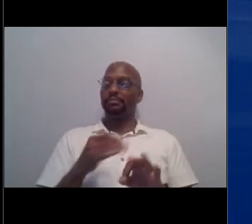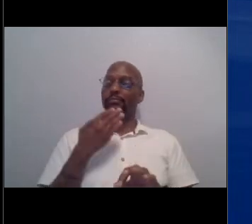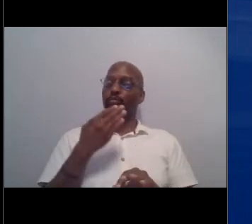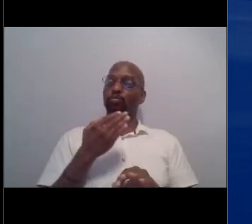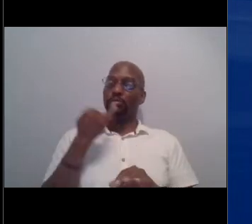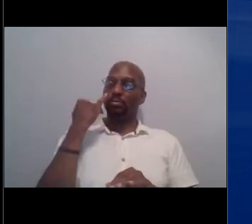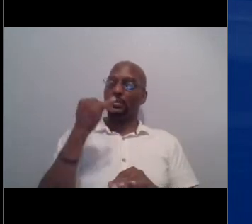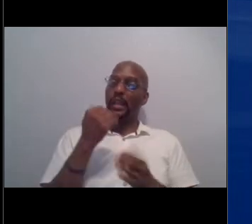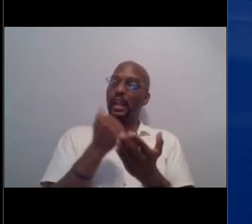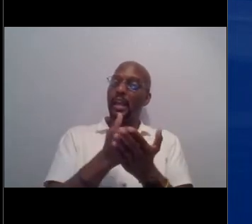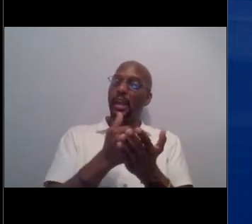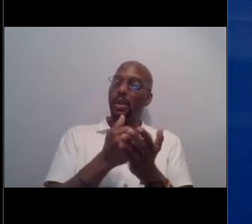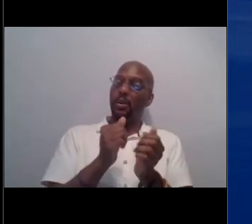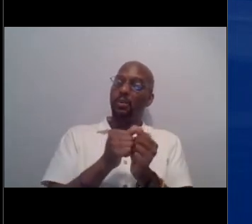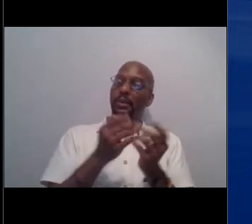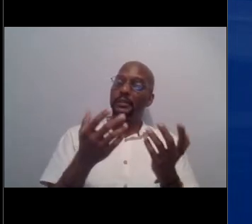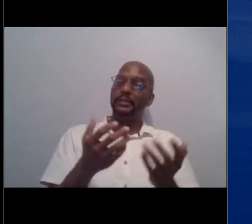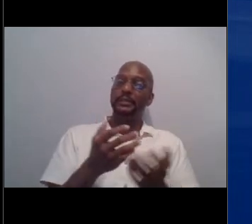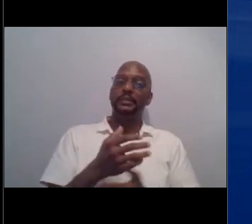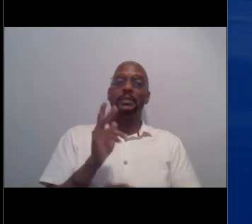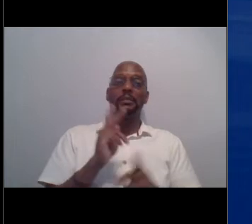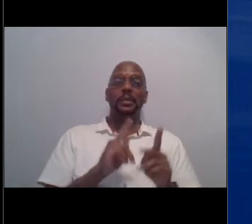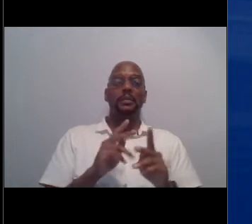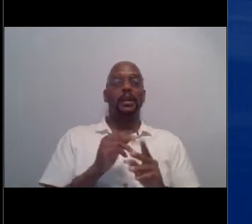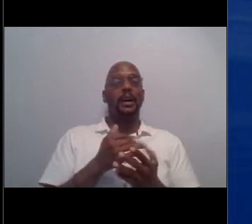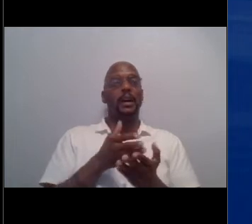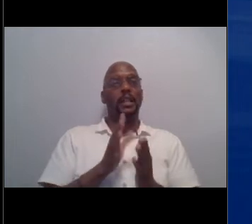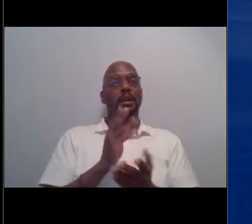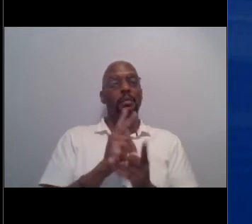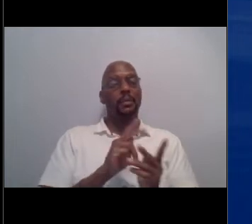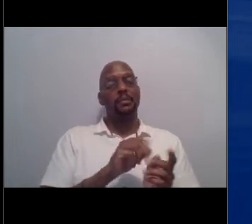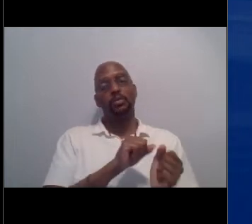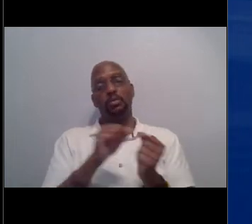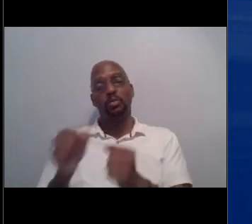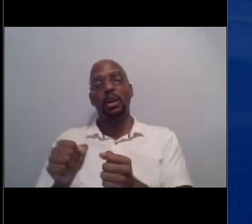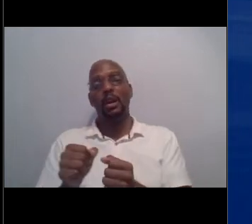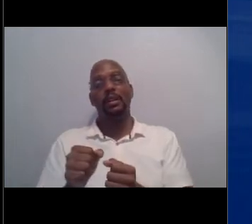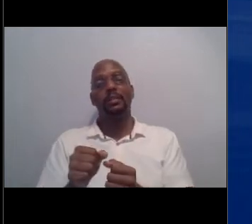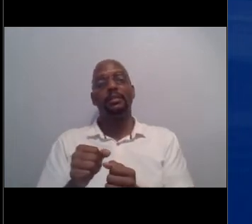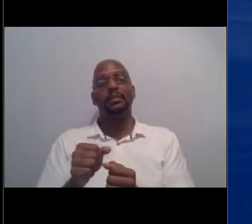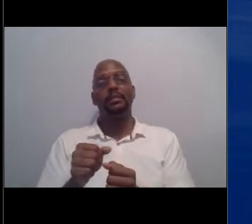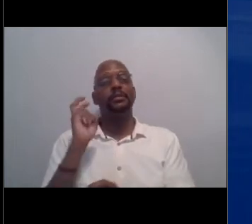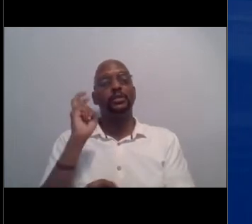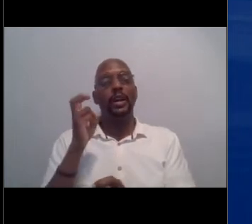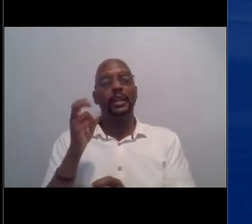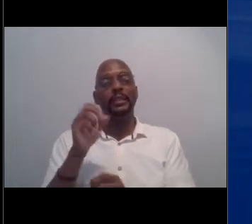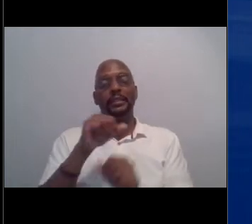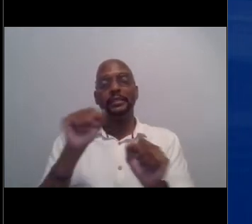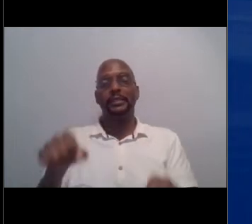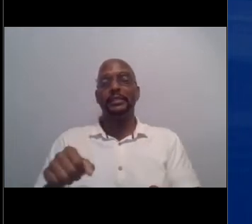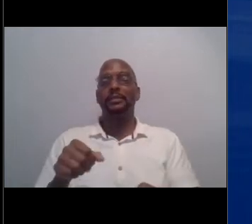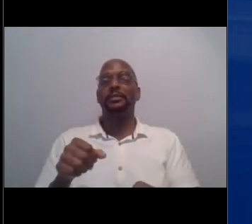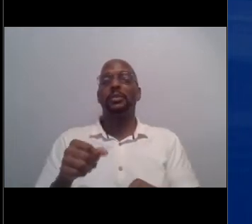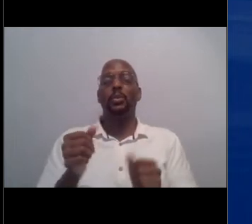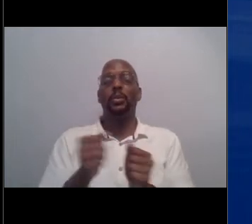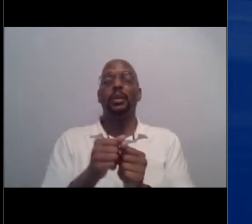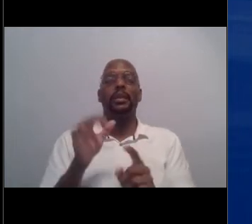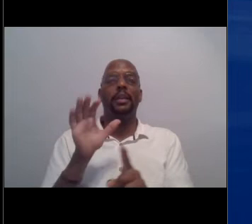to help with, you know, getting folks faster through transit and really helping with that frequency